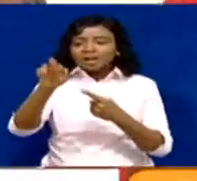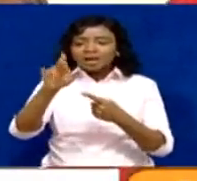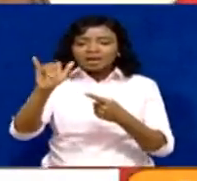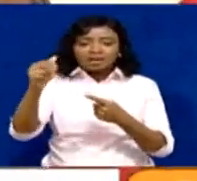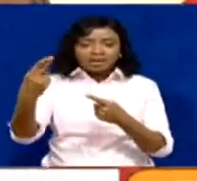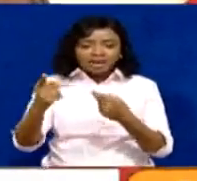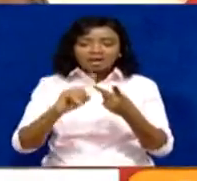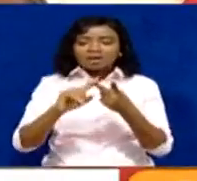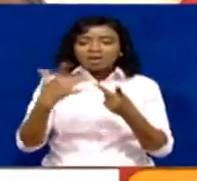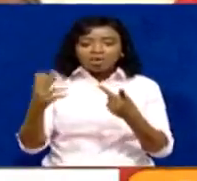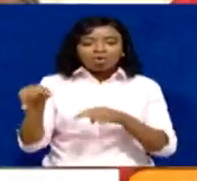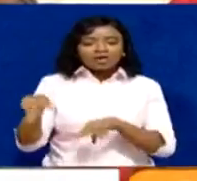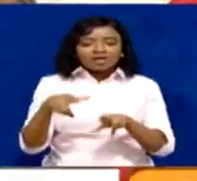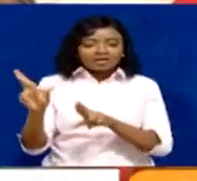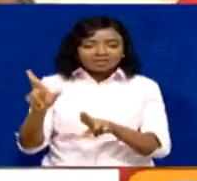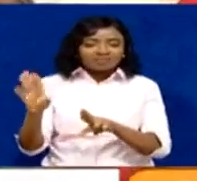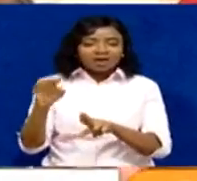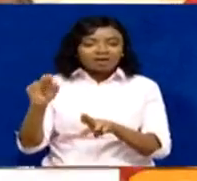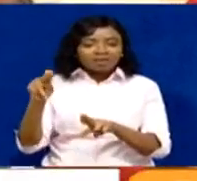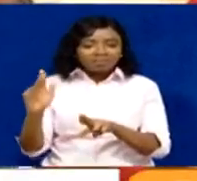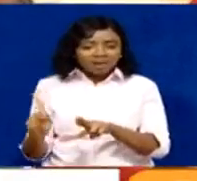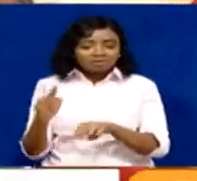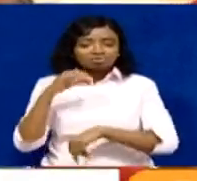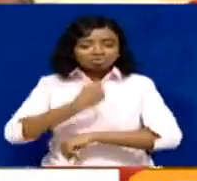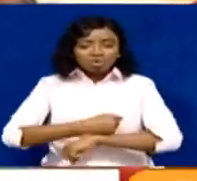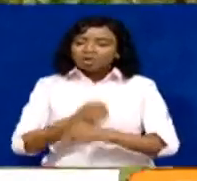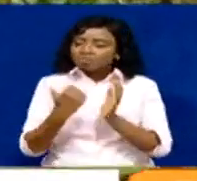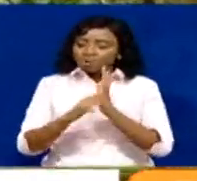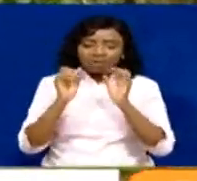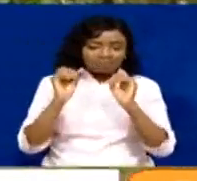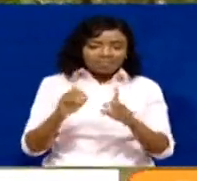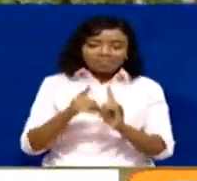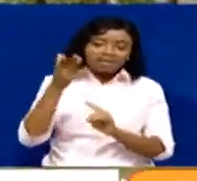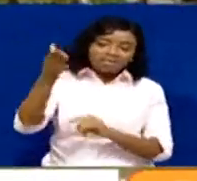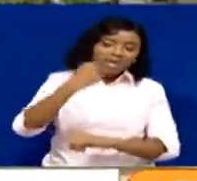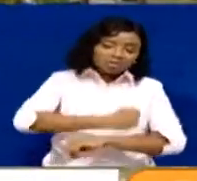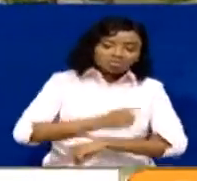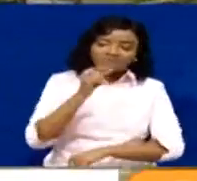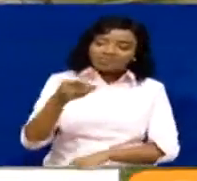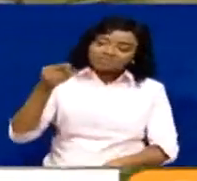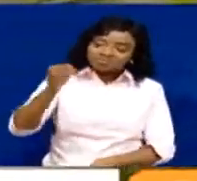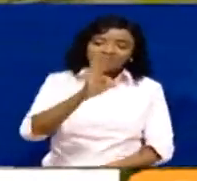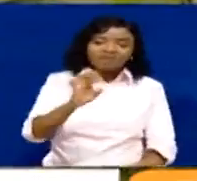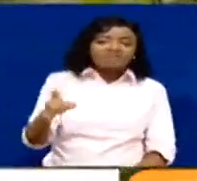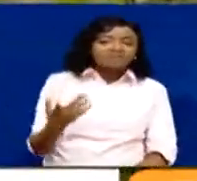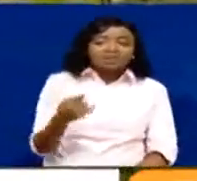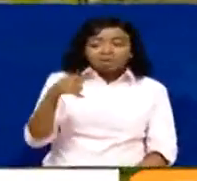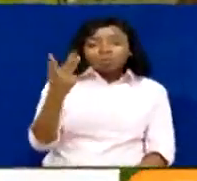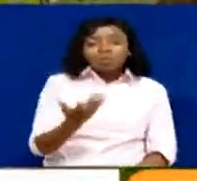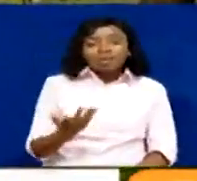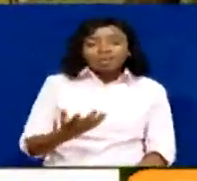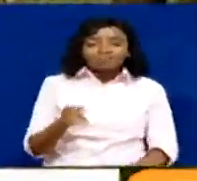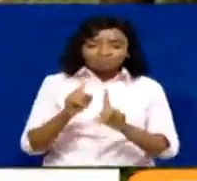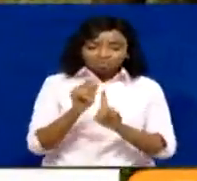waende Moyea Base. Hatujakata hiyo yote. Kuna pesa tulikuwa tumelipa shule. Nairobi Regional Education Director Margaret